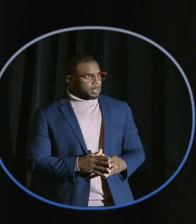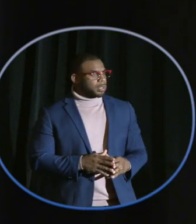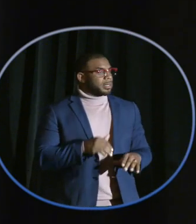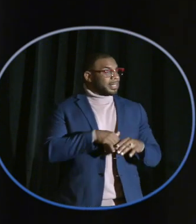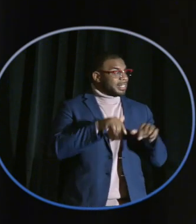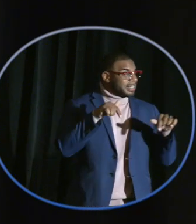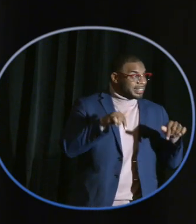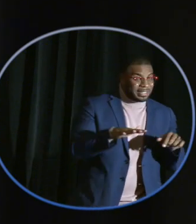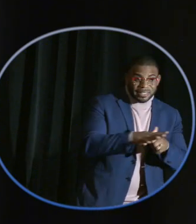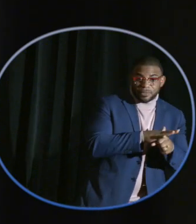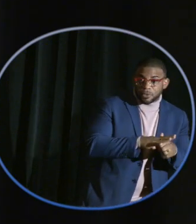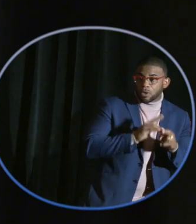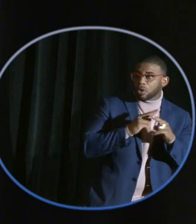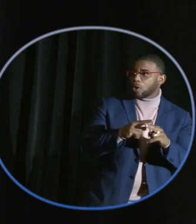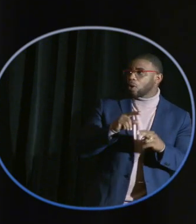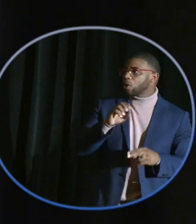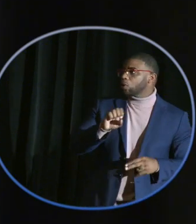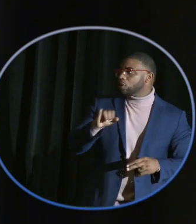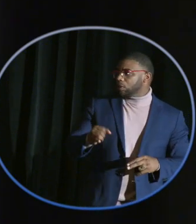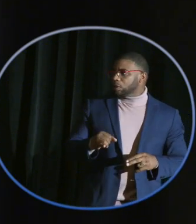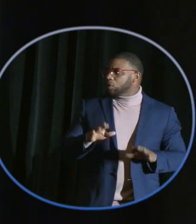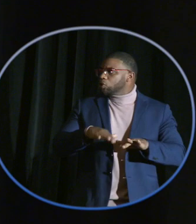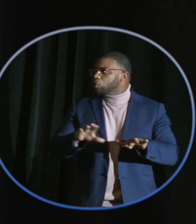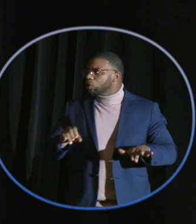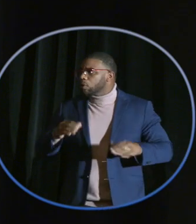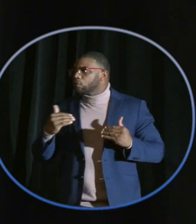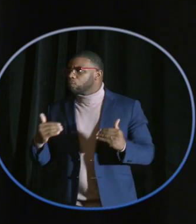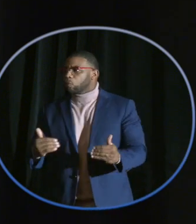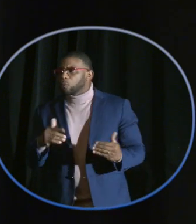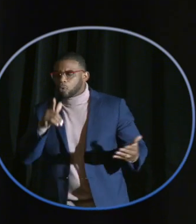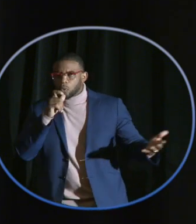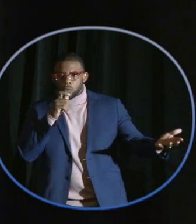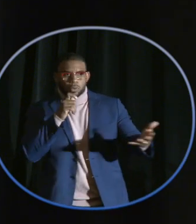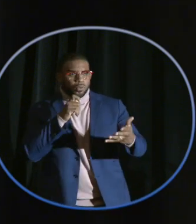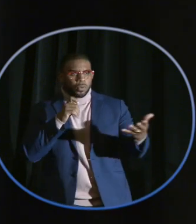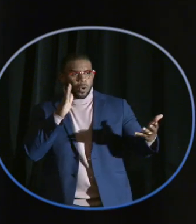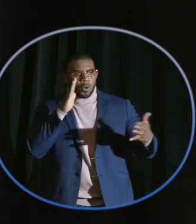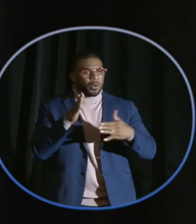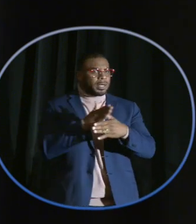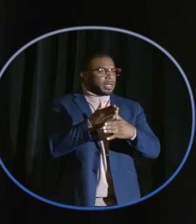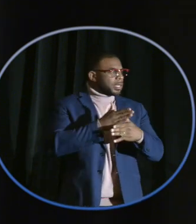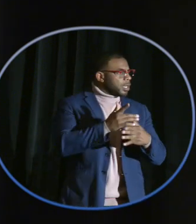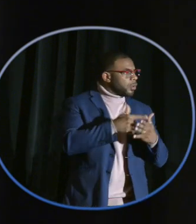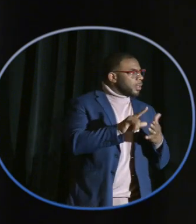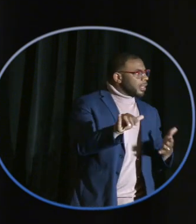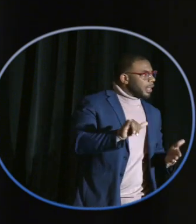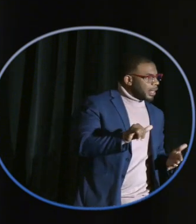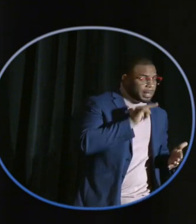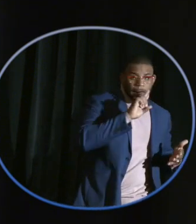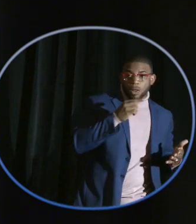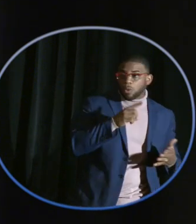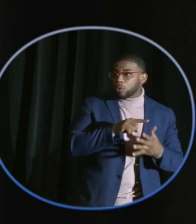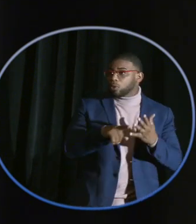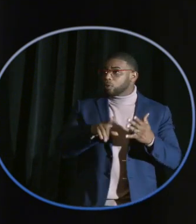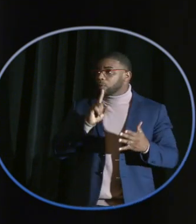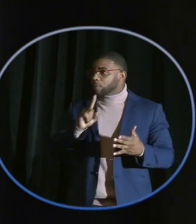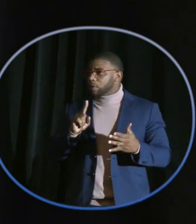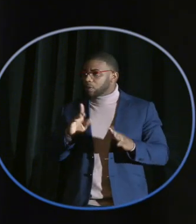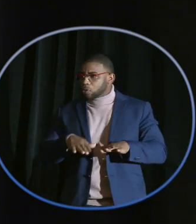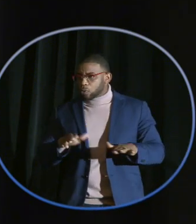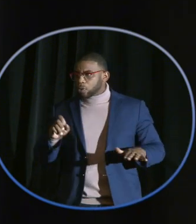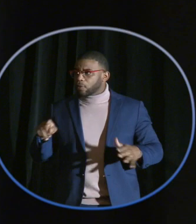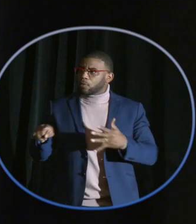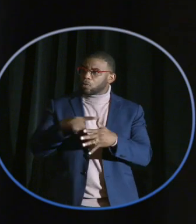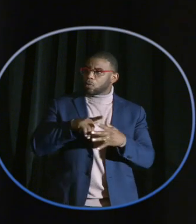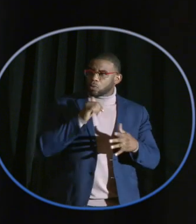in this field called social justice, children of the movement who will share what it was like not only to be the children